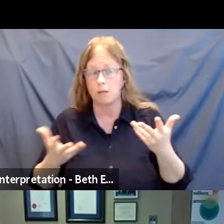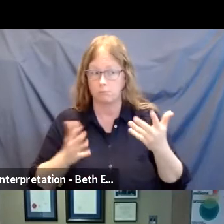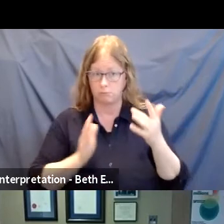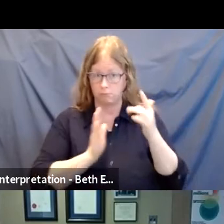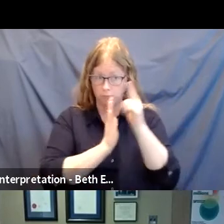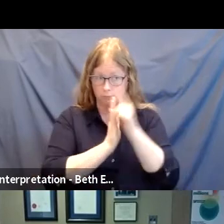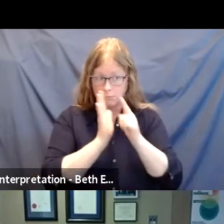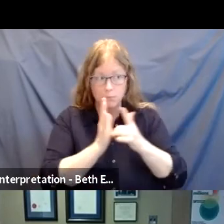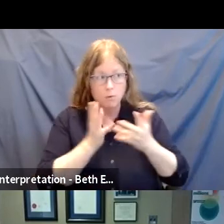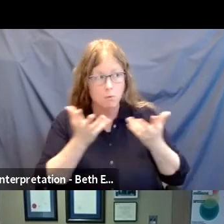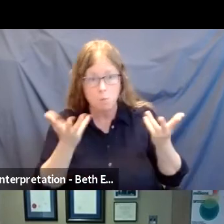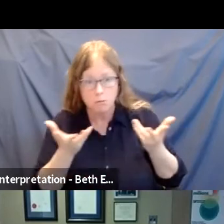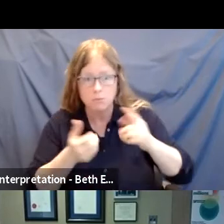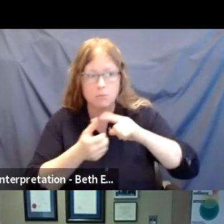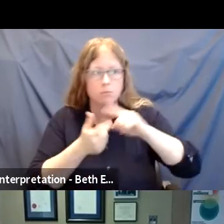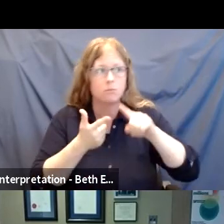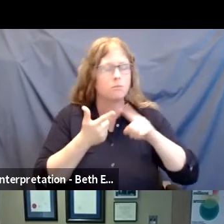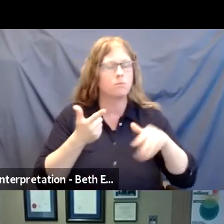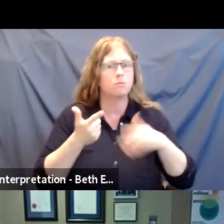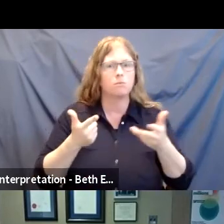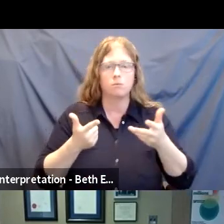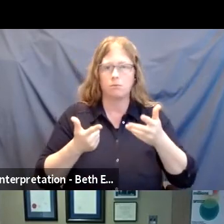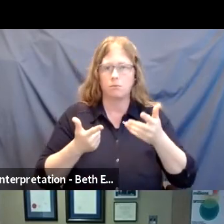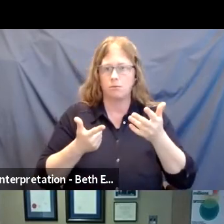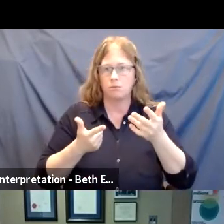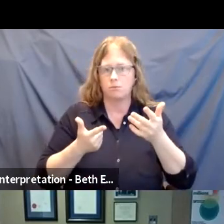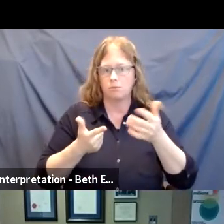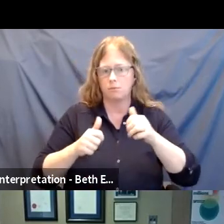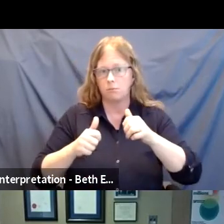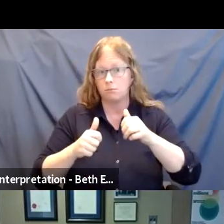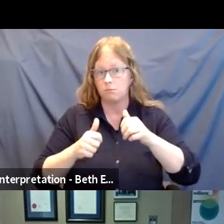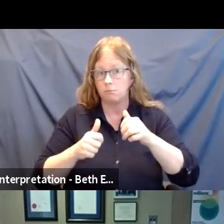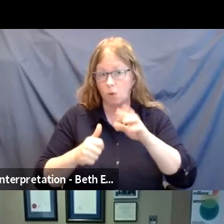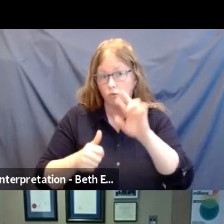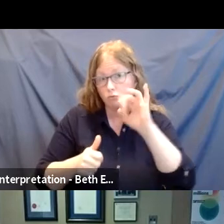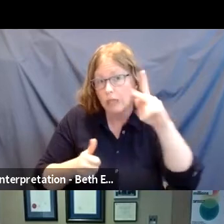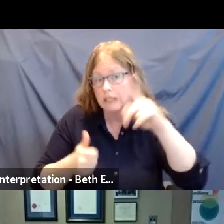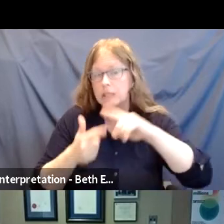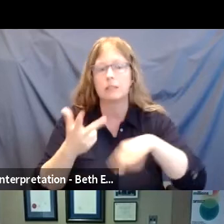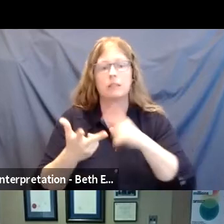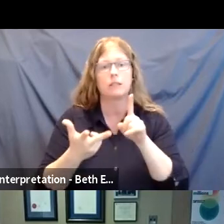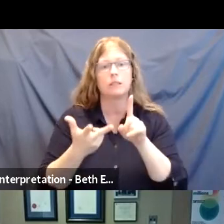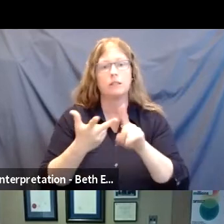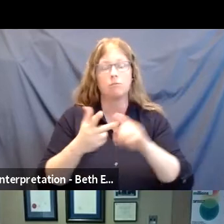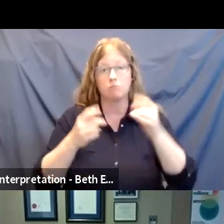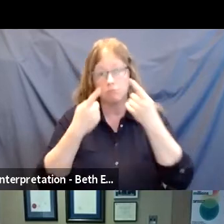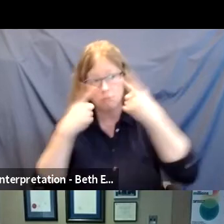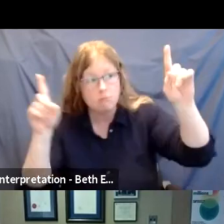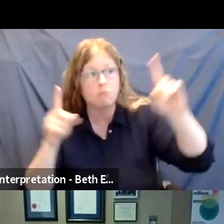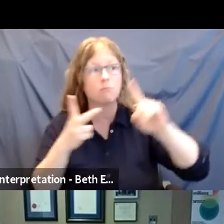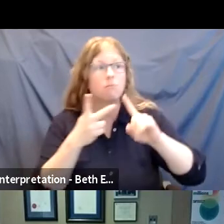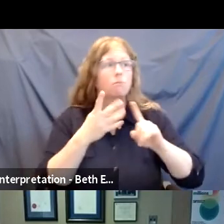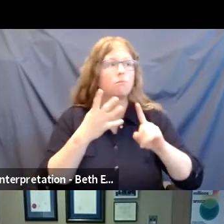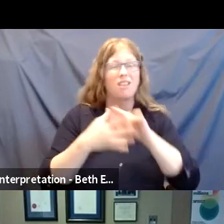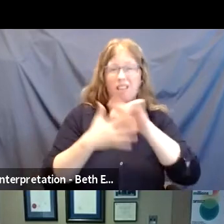these vaccines, both on vulnerable populations and on the general citizenship at large. And so as